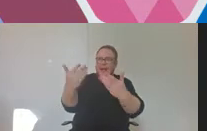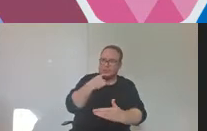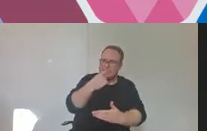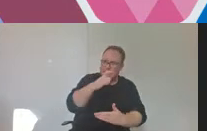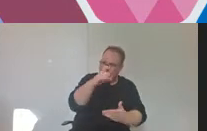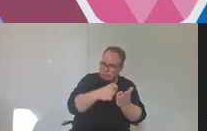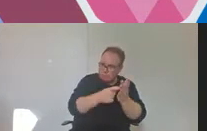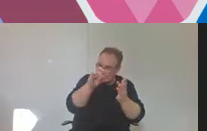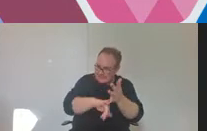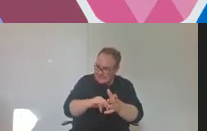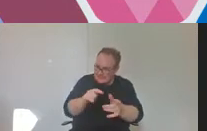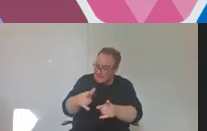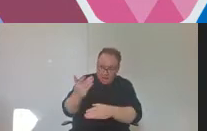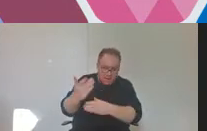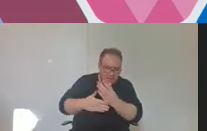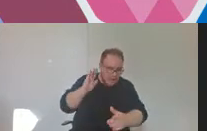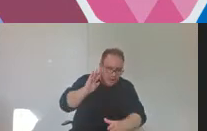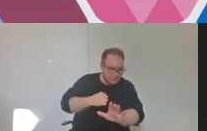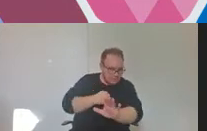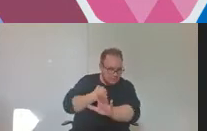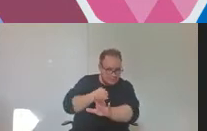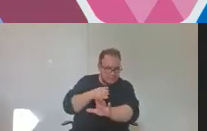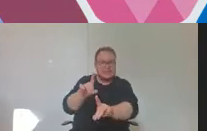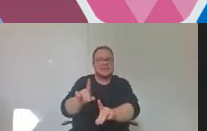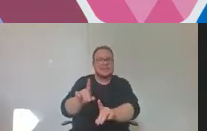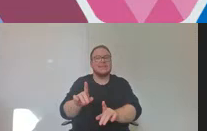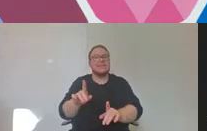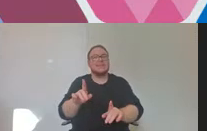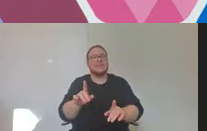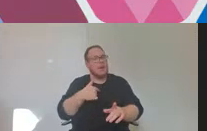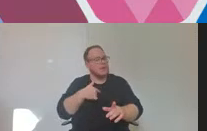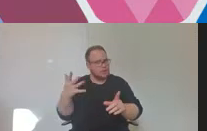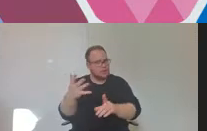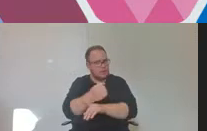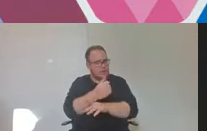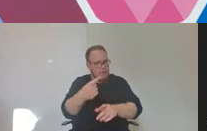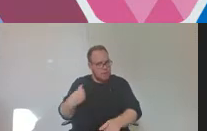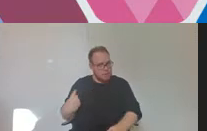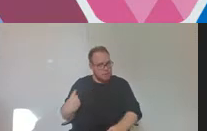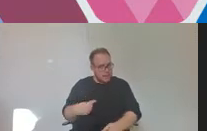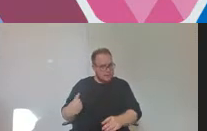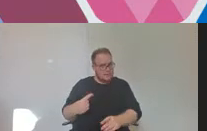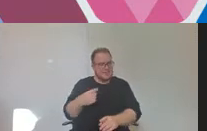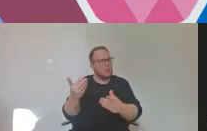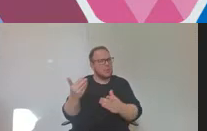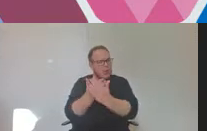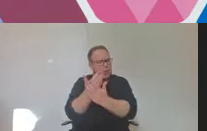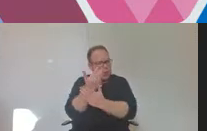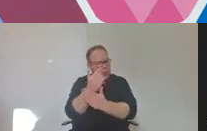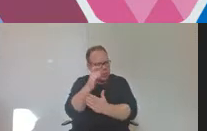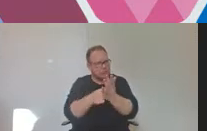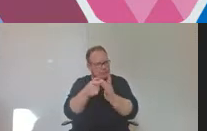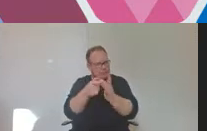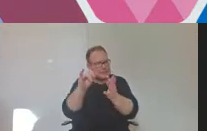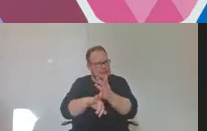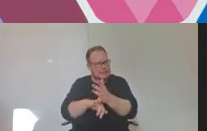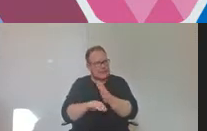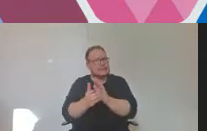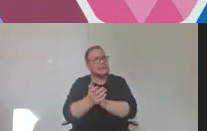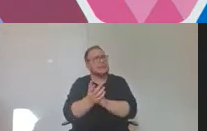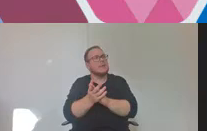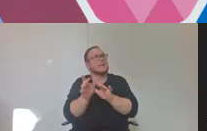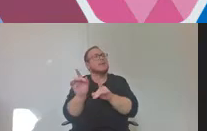that you didn't know what it was. It's still fairly new in the scheme of things. It